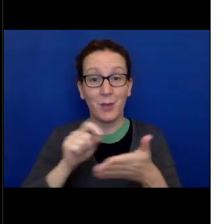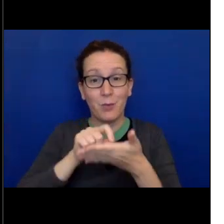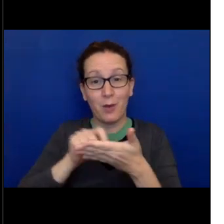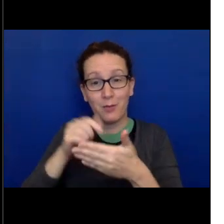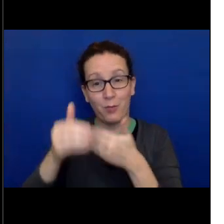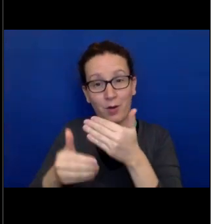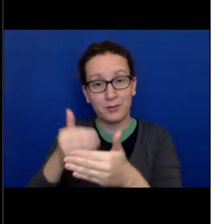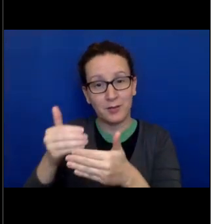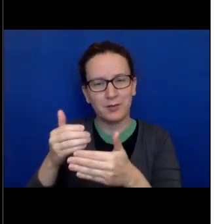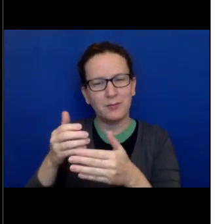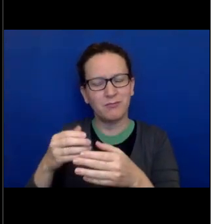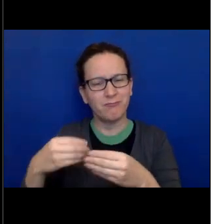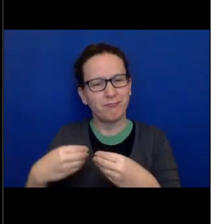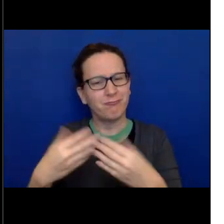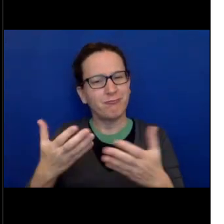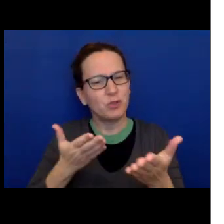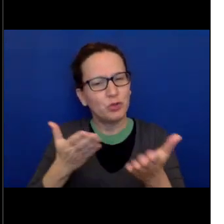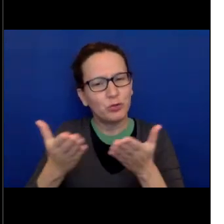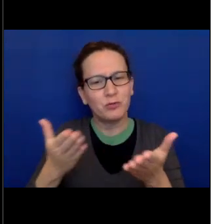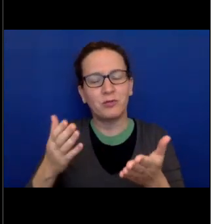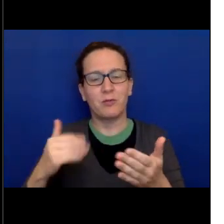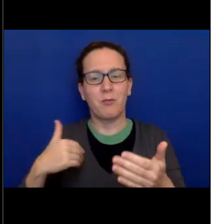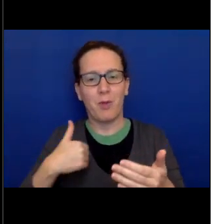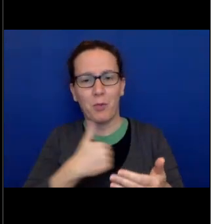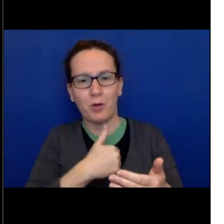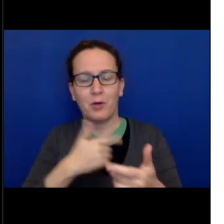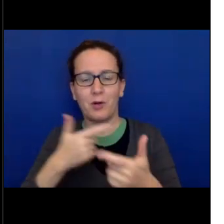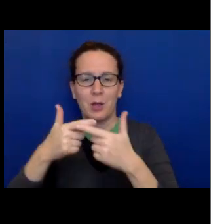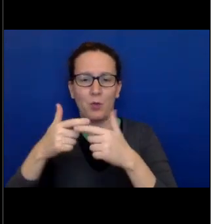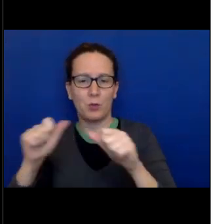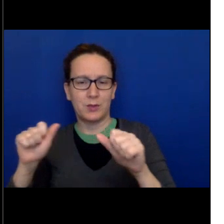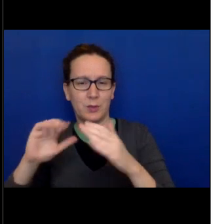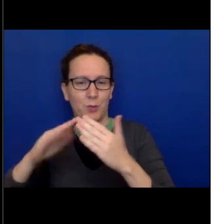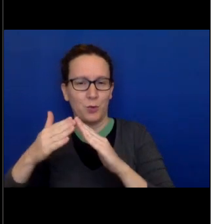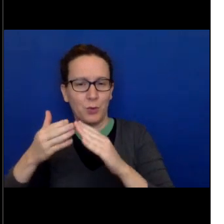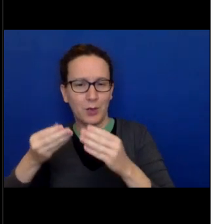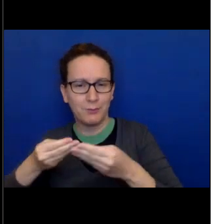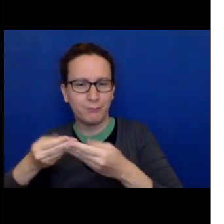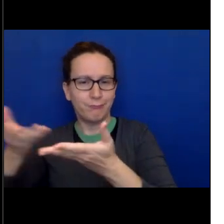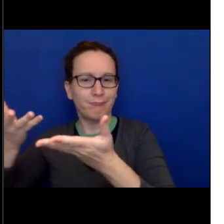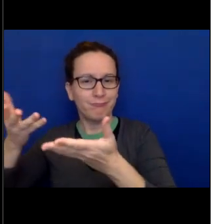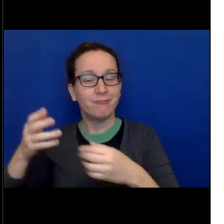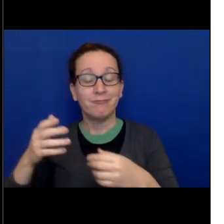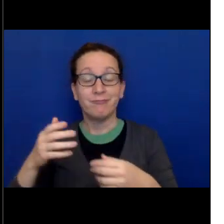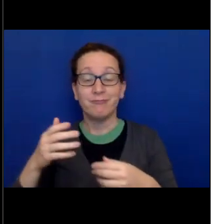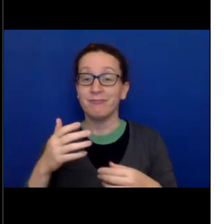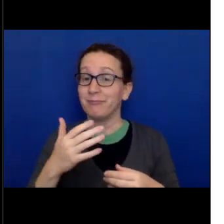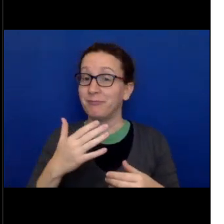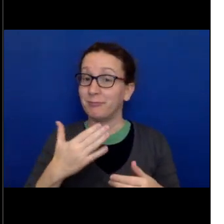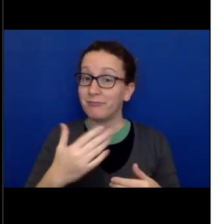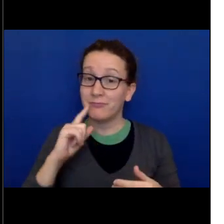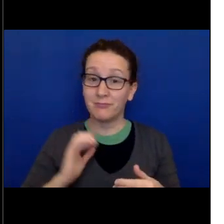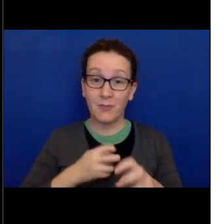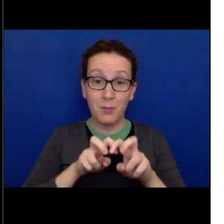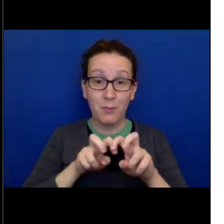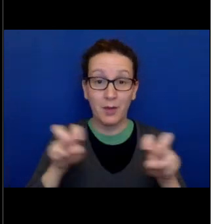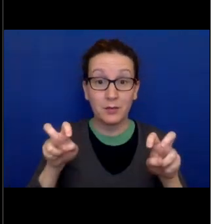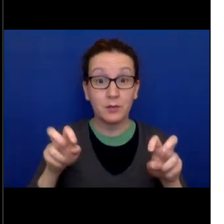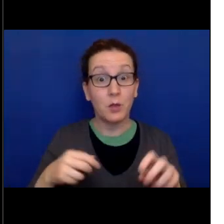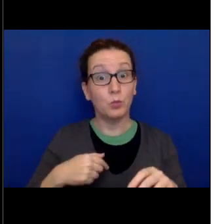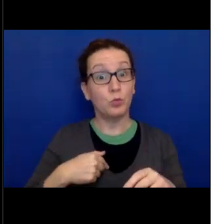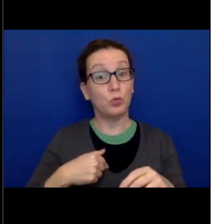a service to our members and to the linguistics community at large, and we're very grateful to our panelists. I'm especially pleased